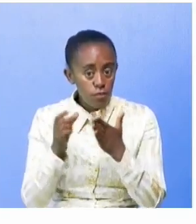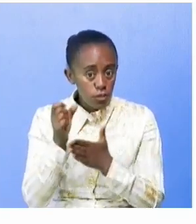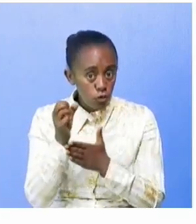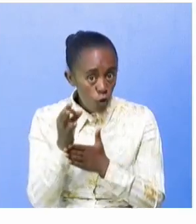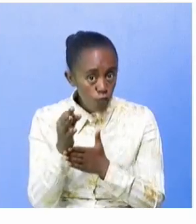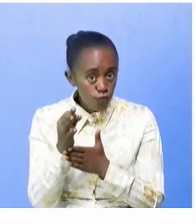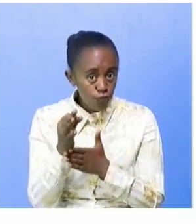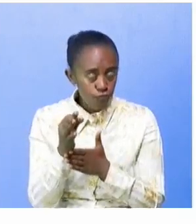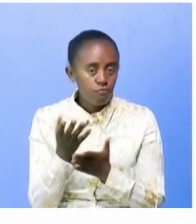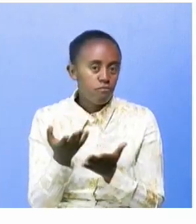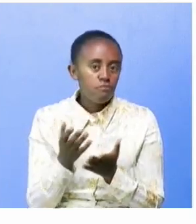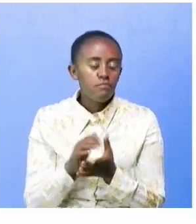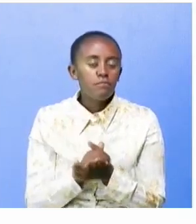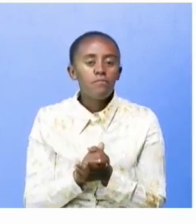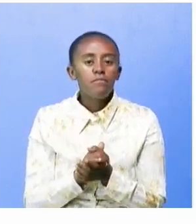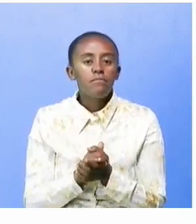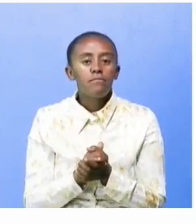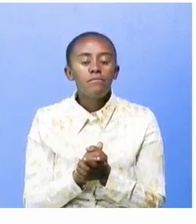of